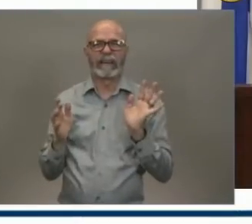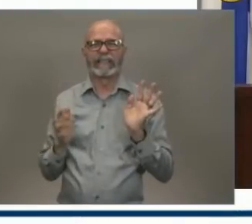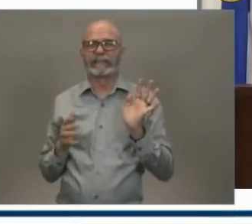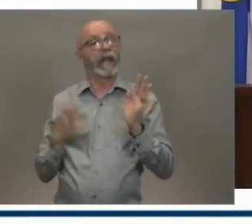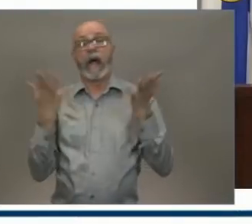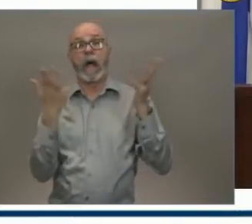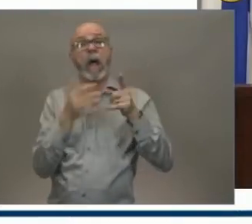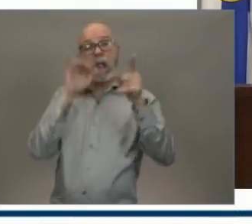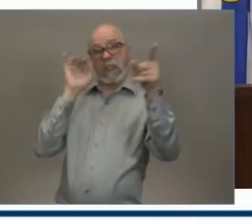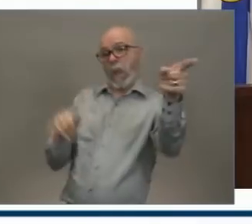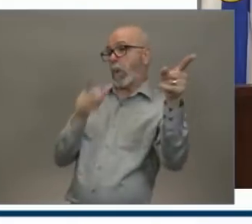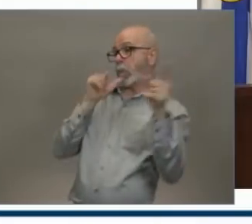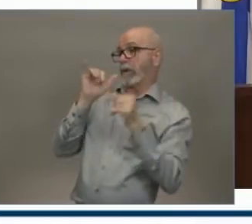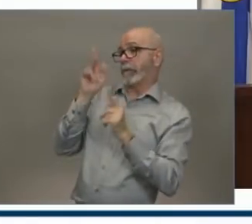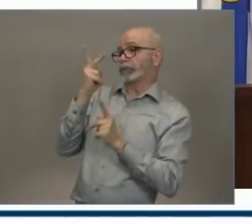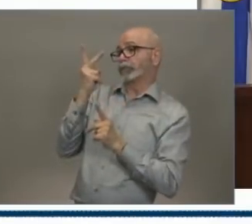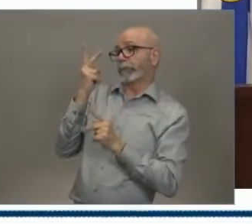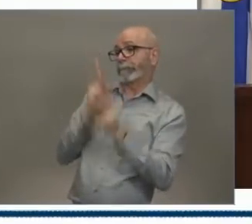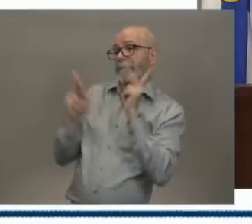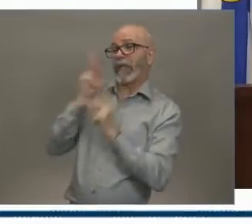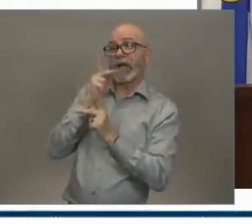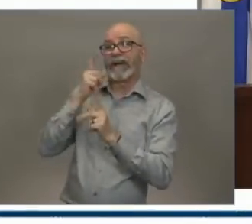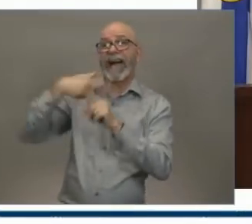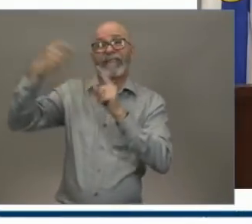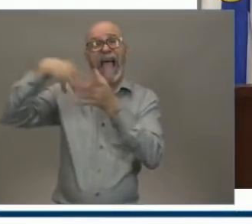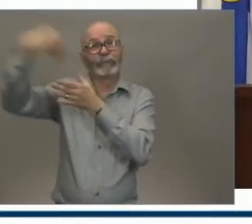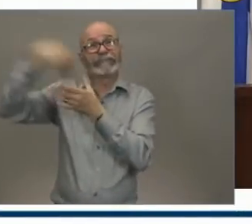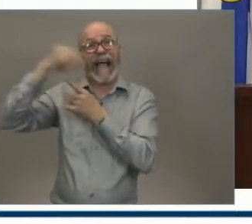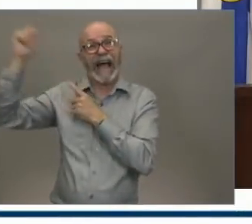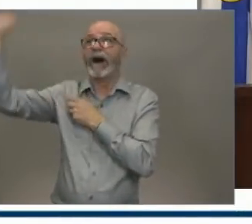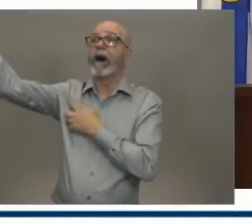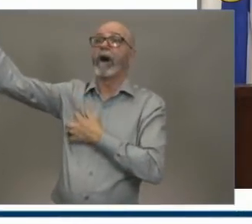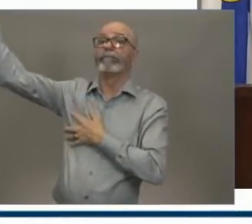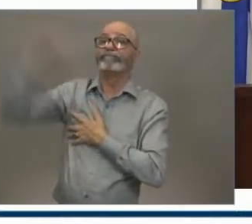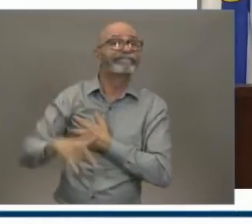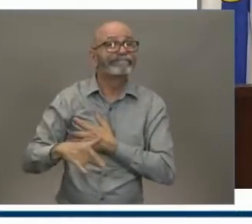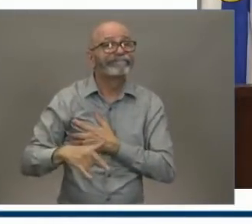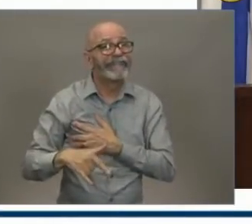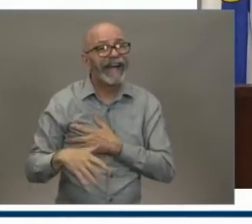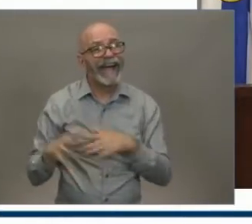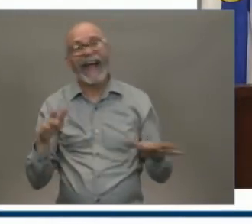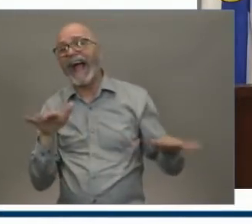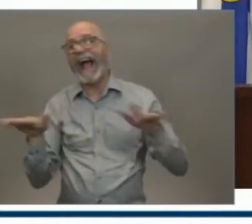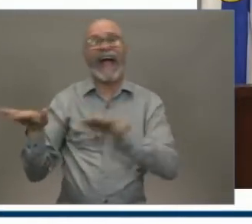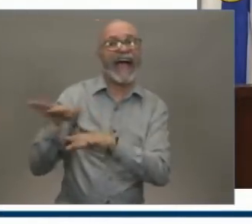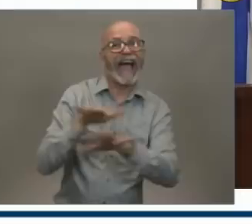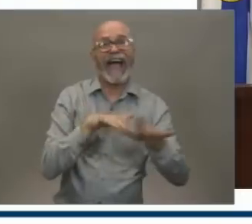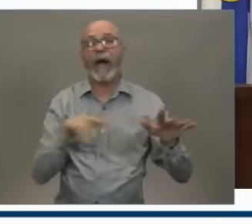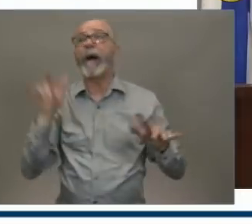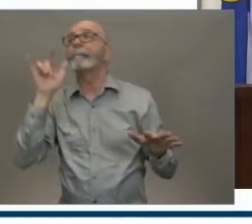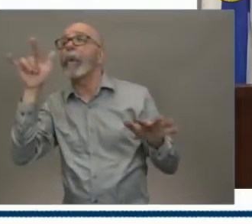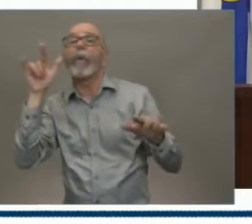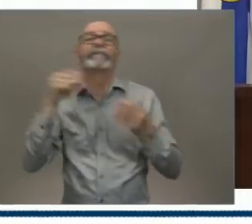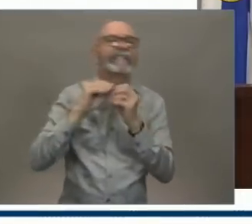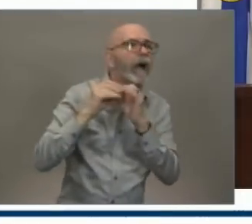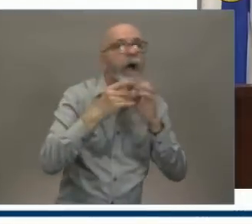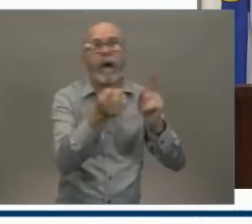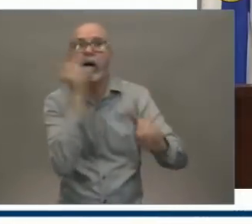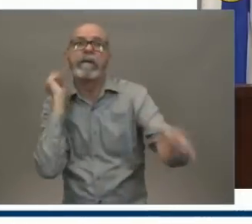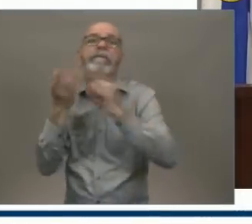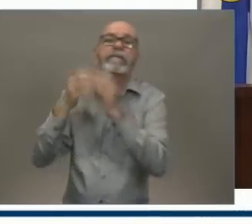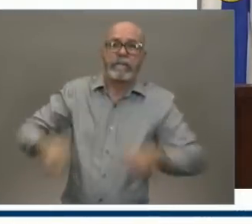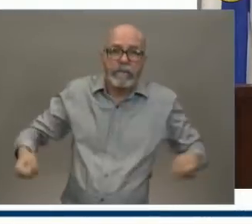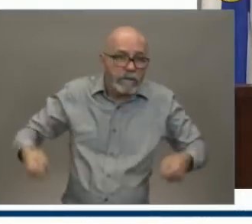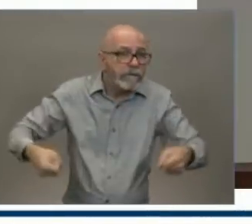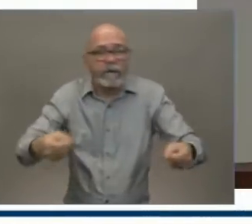actual residences. So I'm just wondering how certain you can be that there's been no community spread at this point. So two things. We